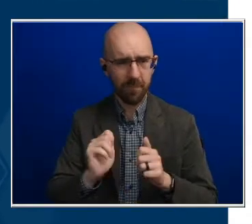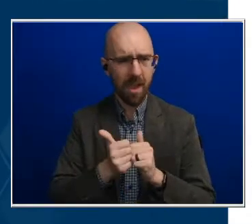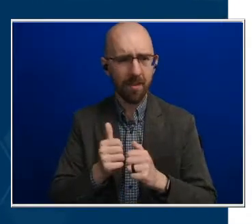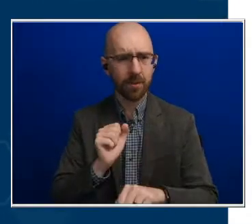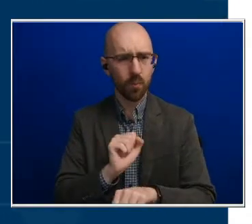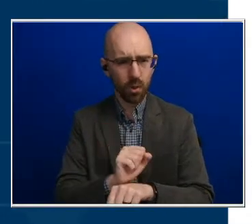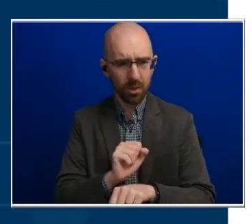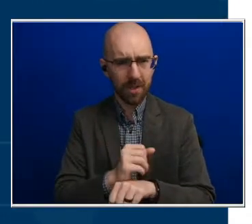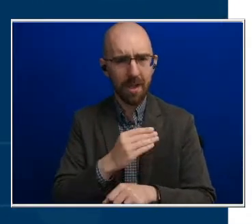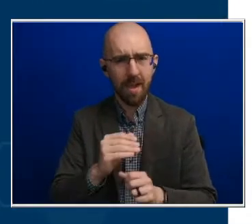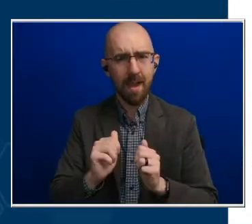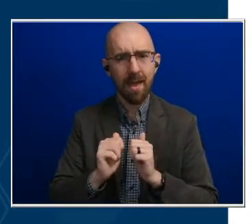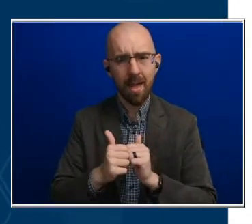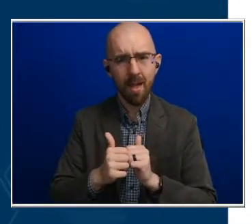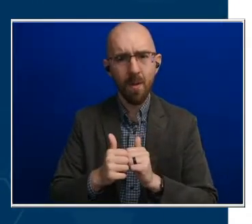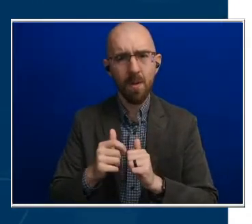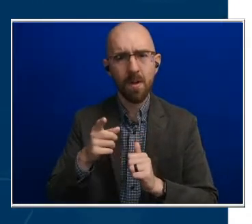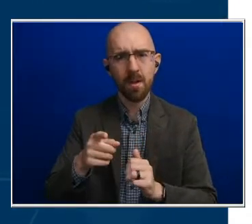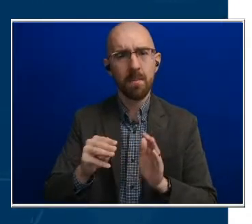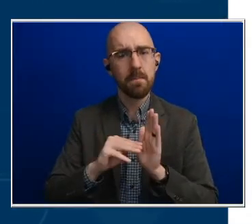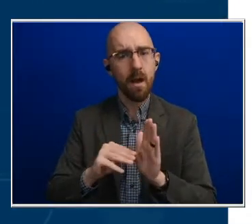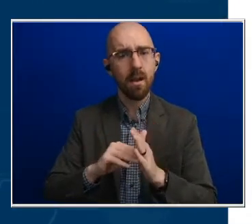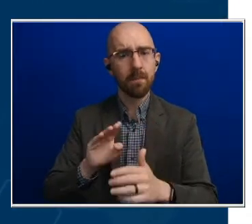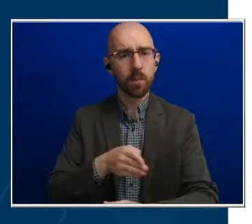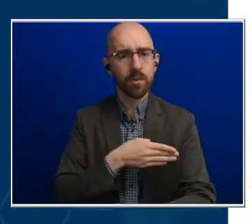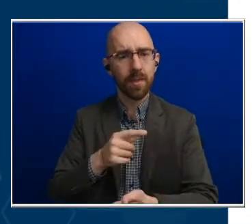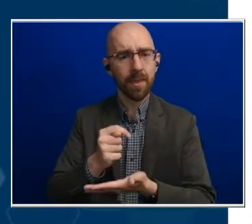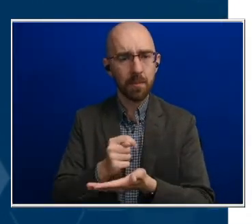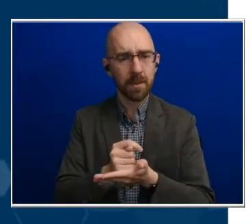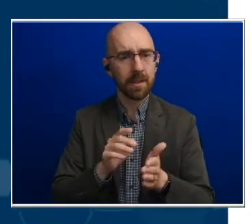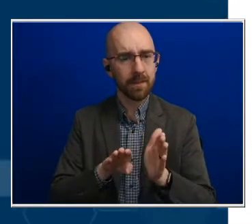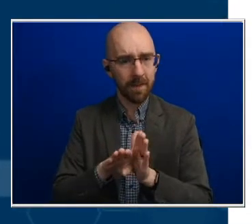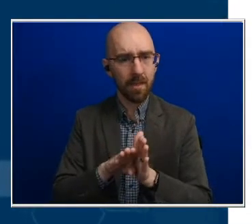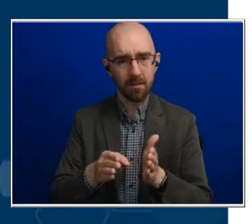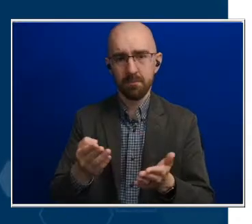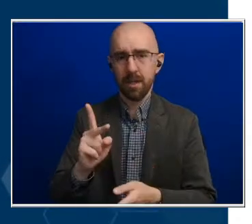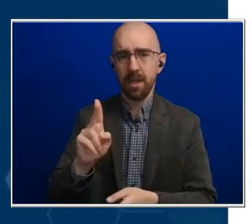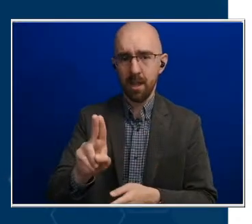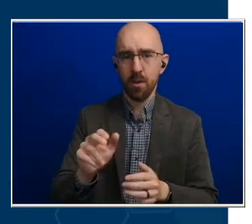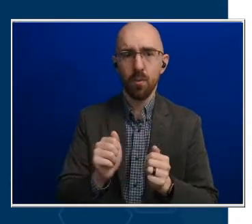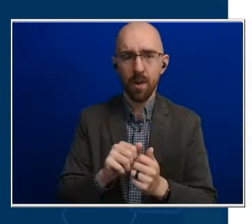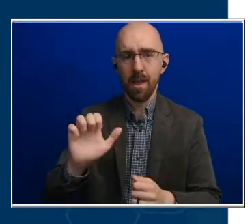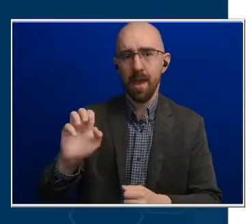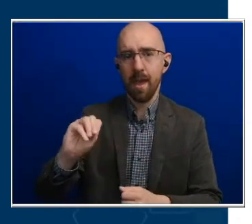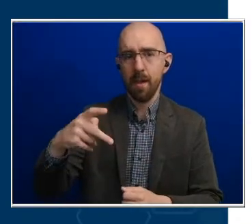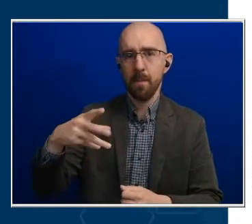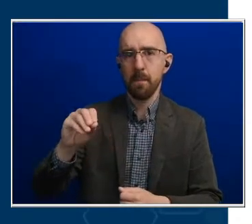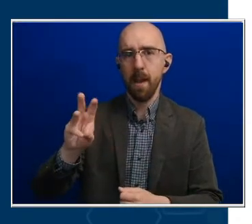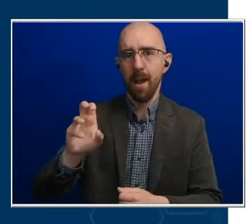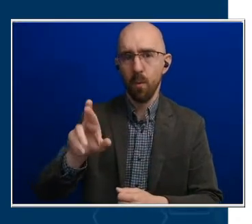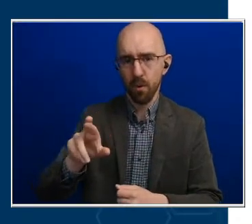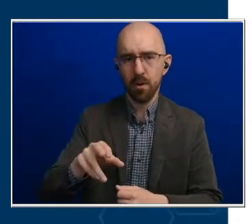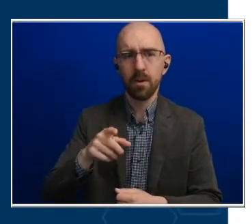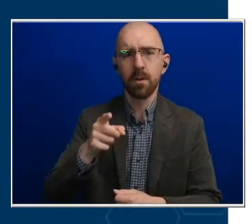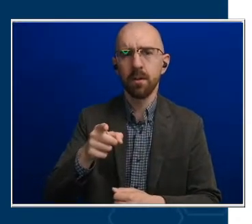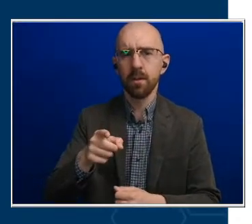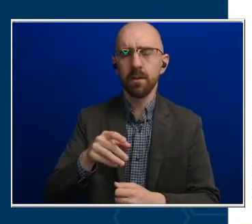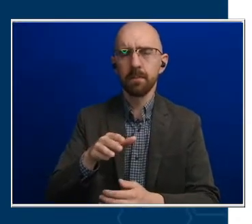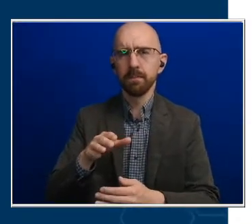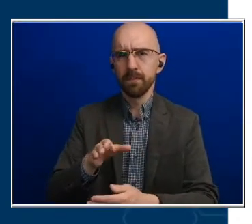a model of music therapy developed at KU with Empower by a KU musical therapy research. Tell us how all that's